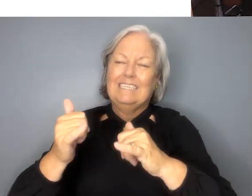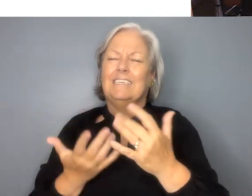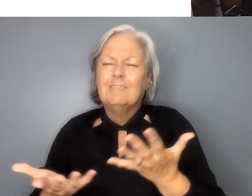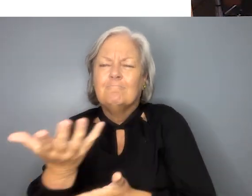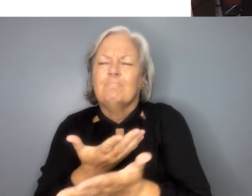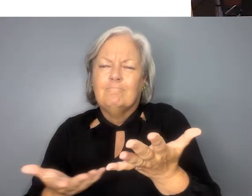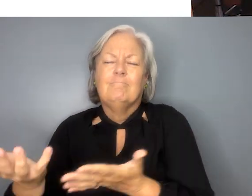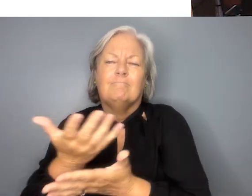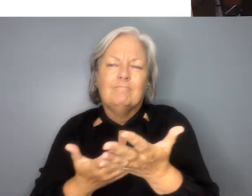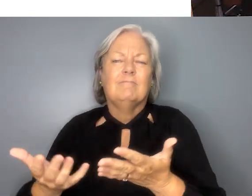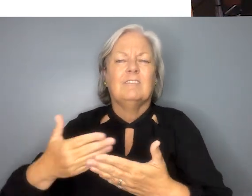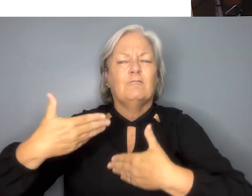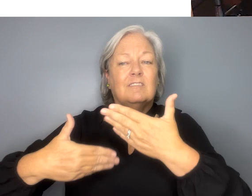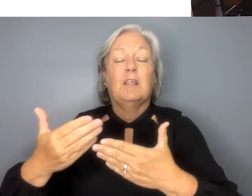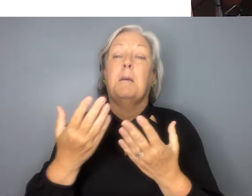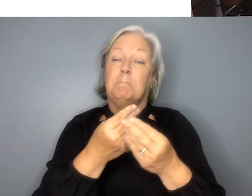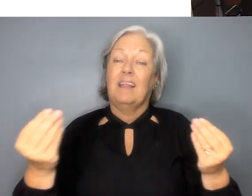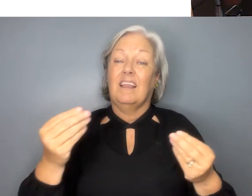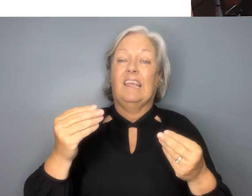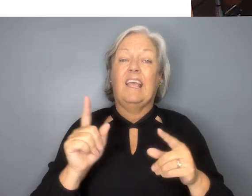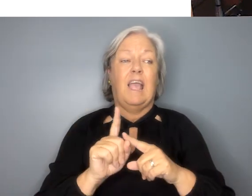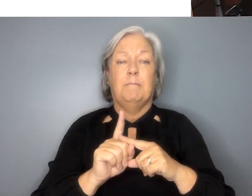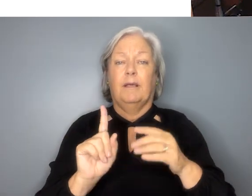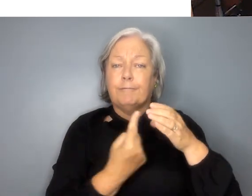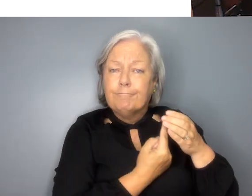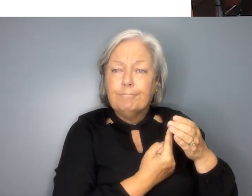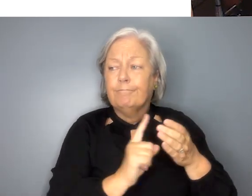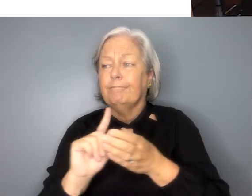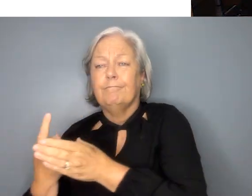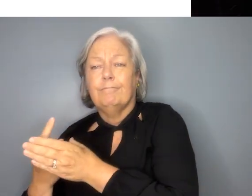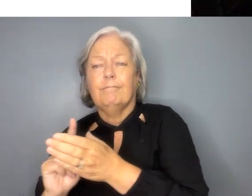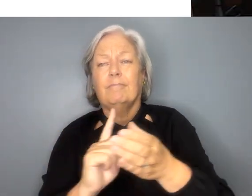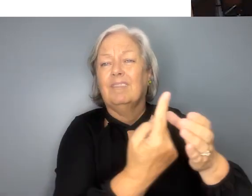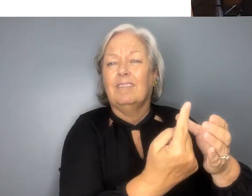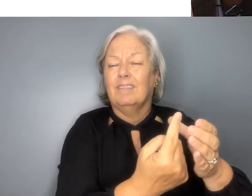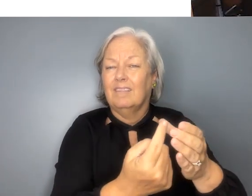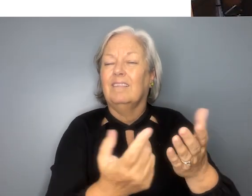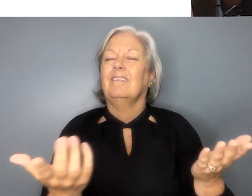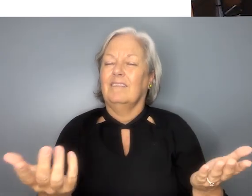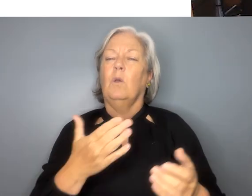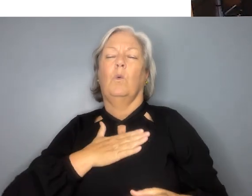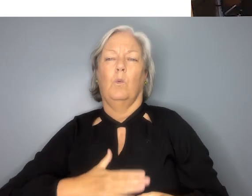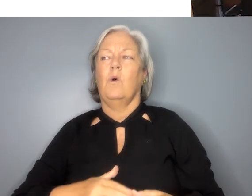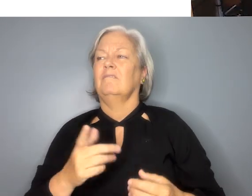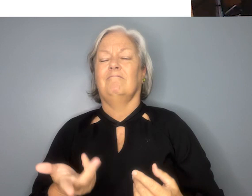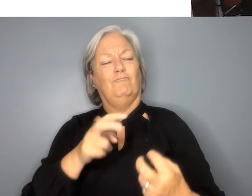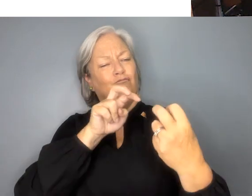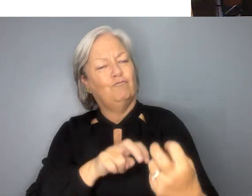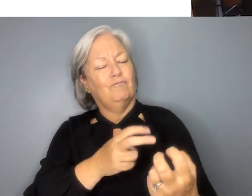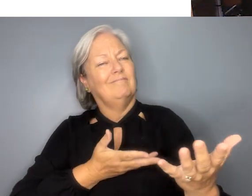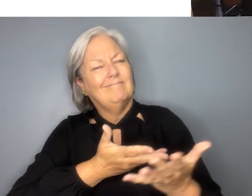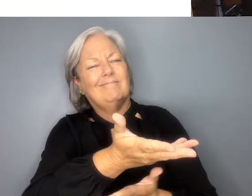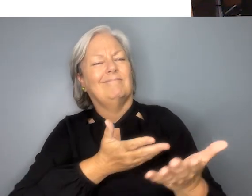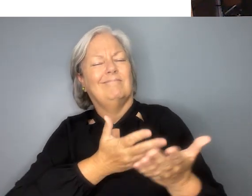have to support a mob who are isolated and not getting those supports. And to be able to sit down and have a conversation like this